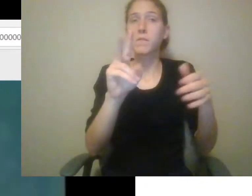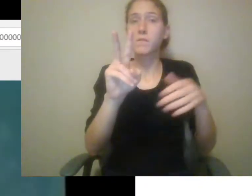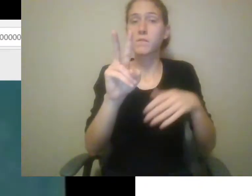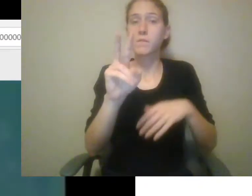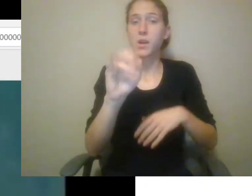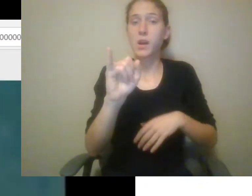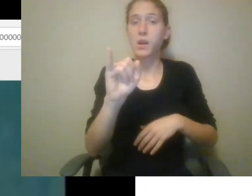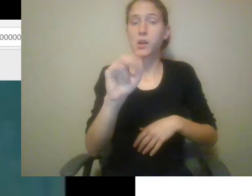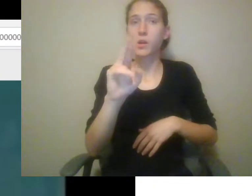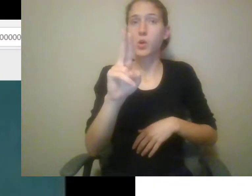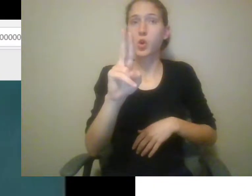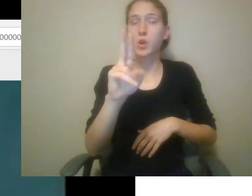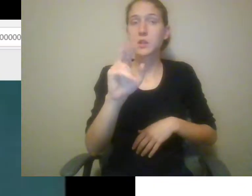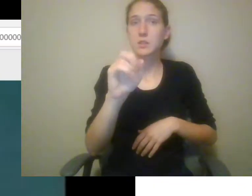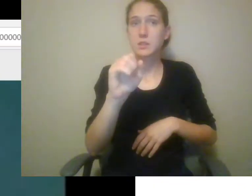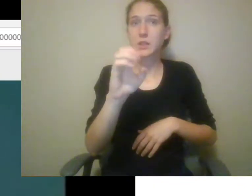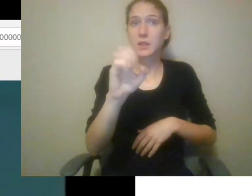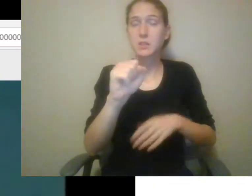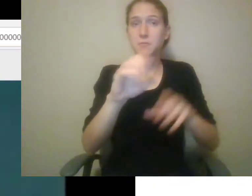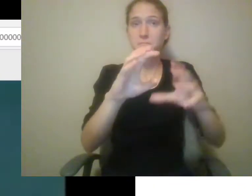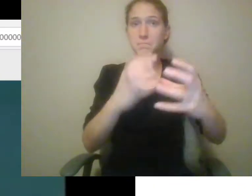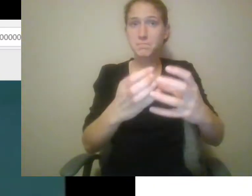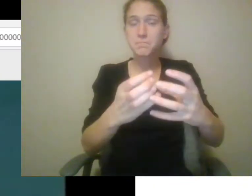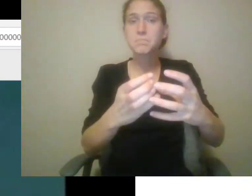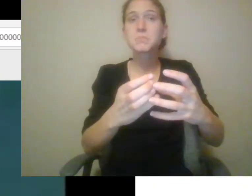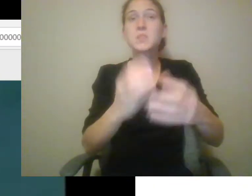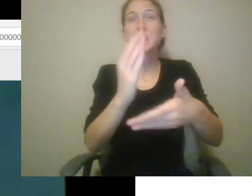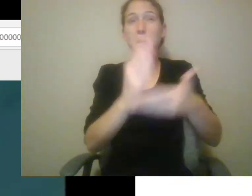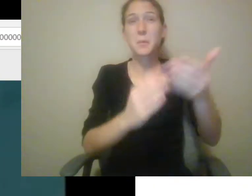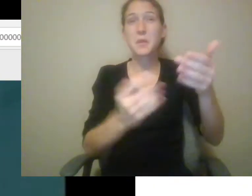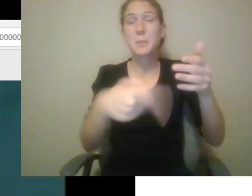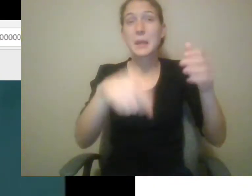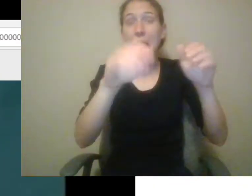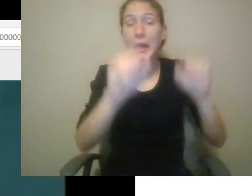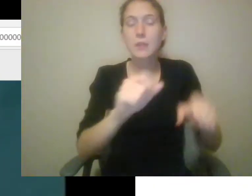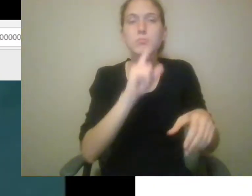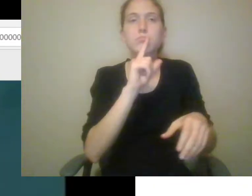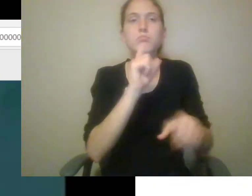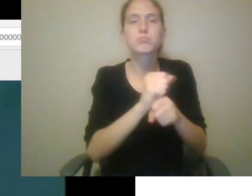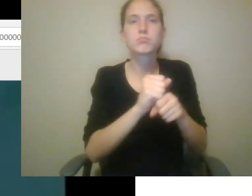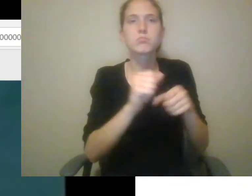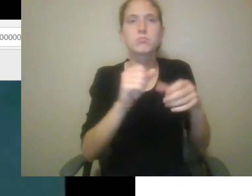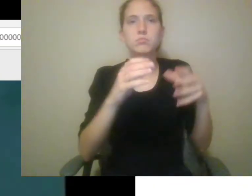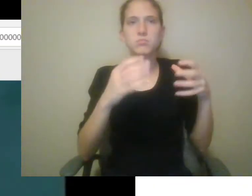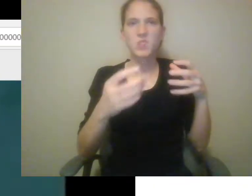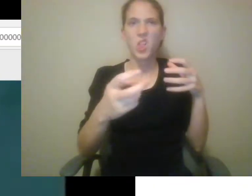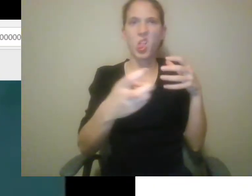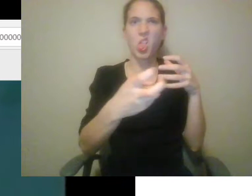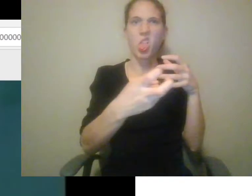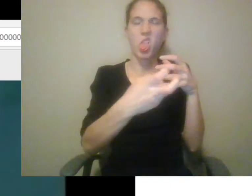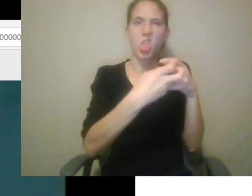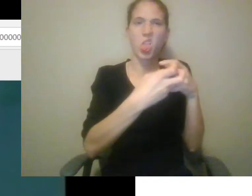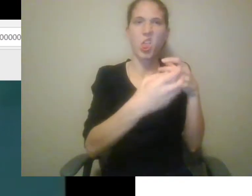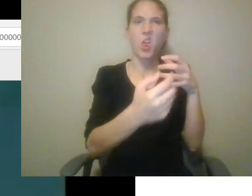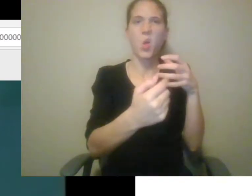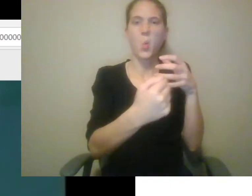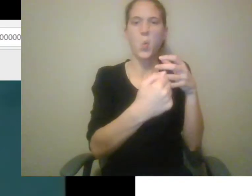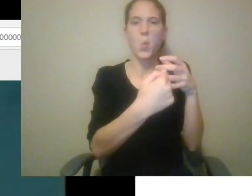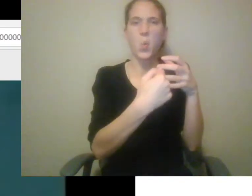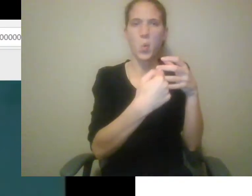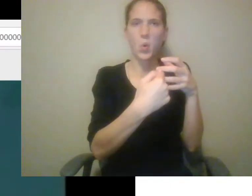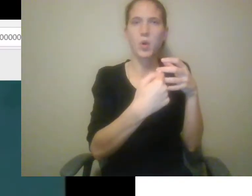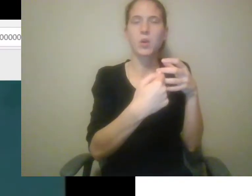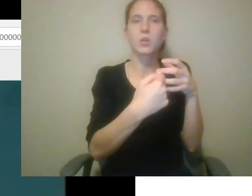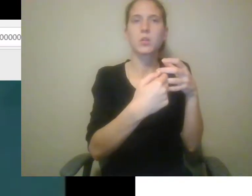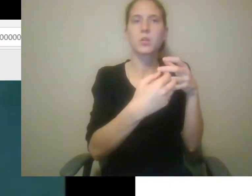A virus will make its own hole. It'll actually attach to the cell membrane and drill its own hole, and then send all its material into the